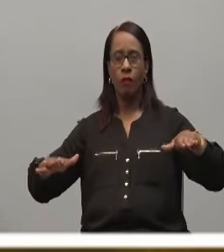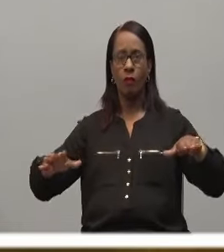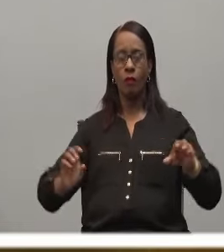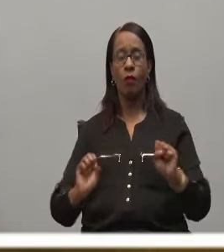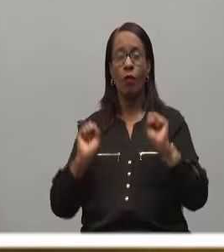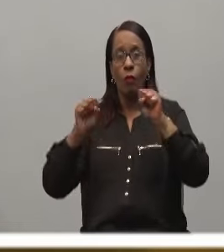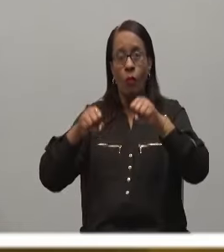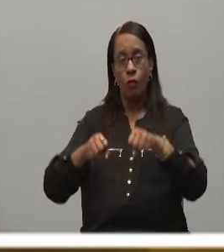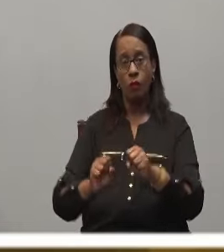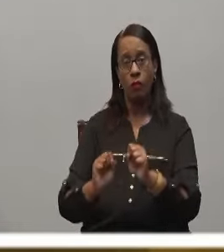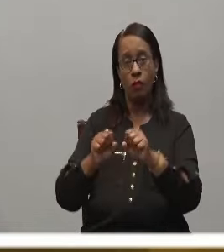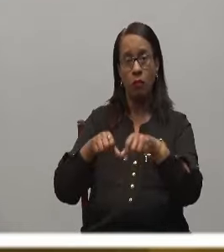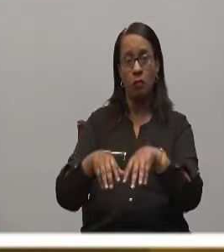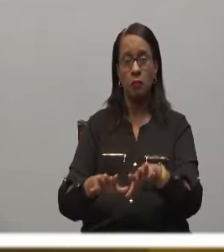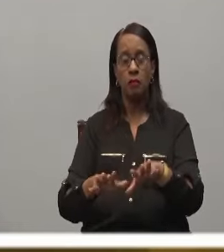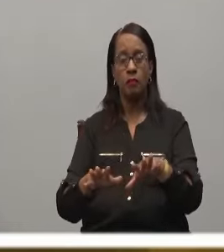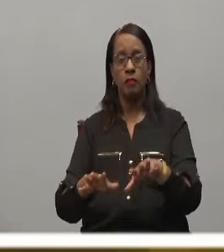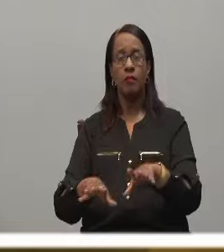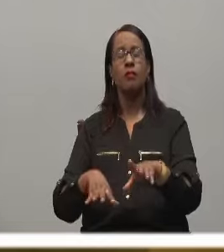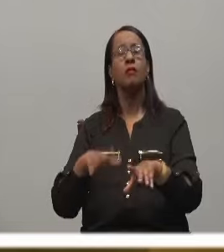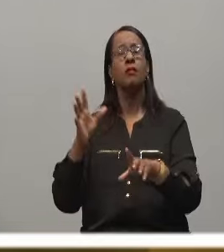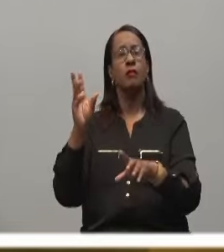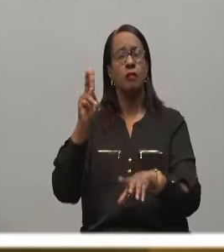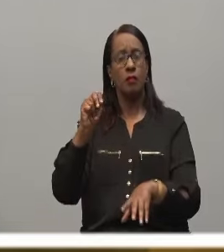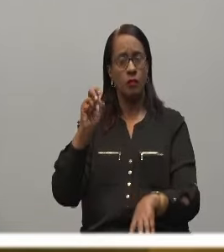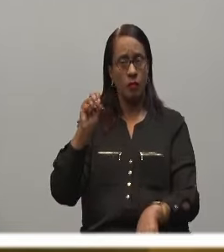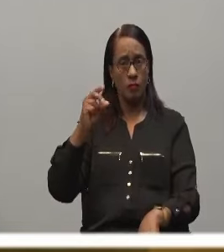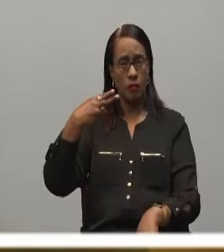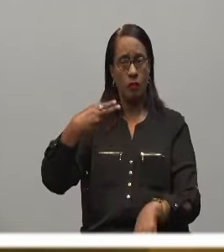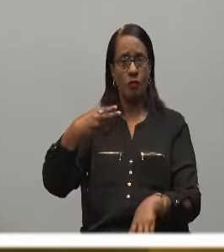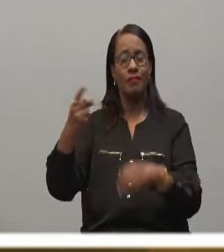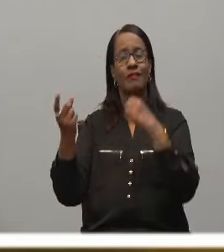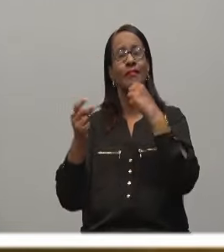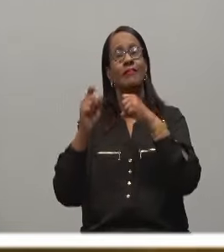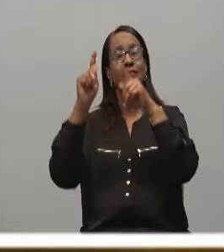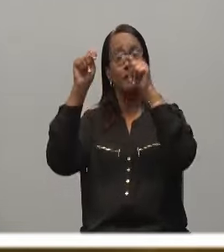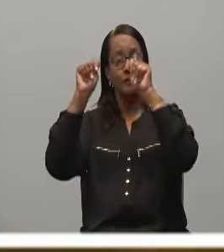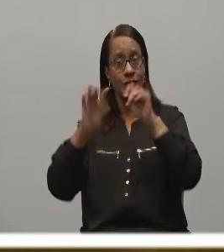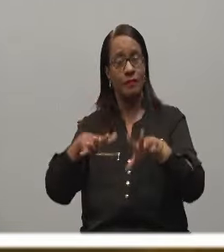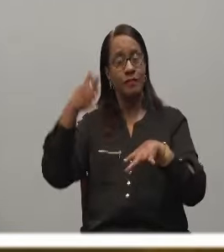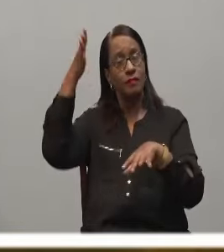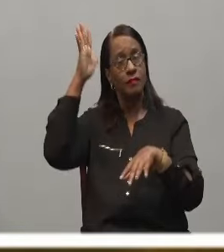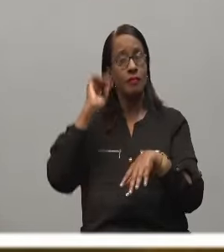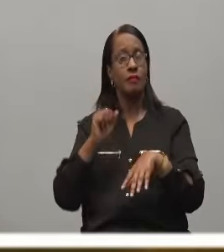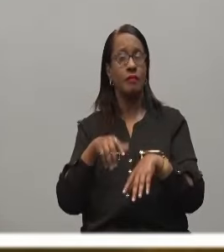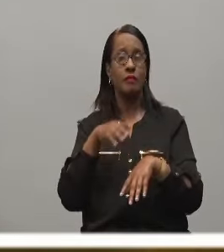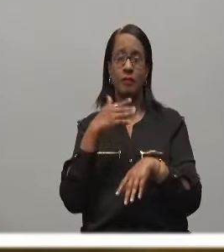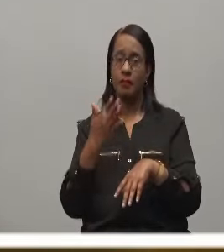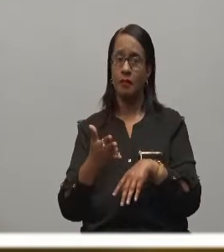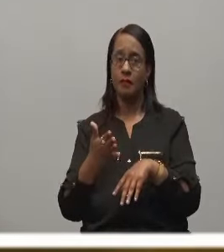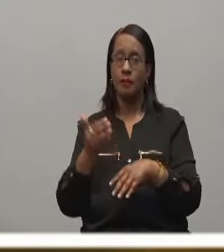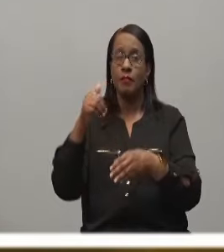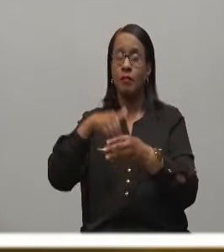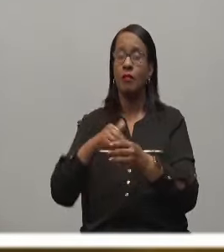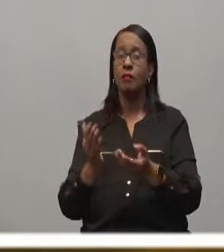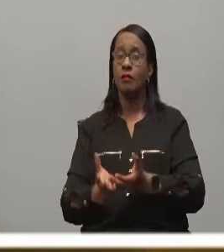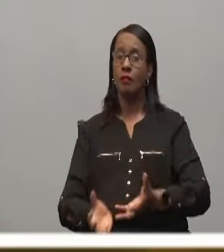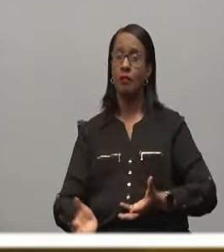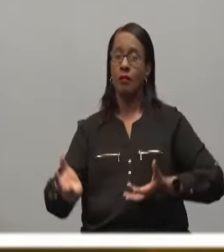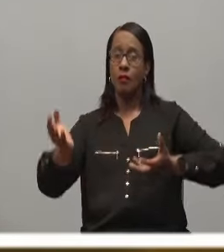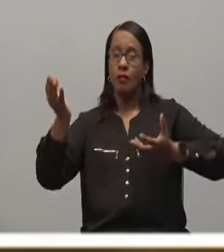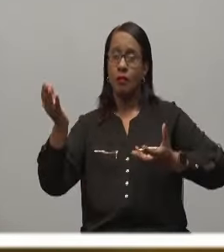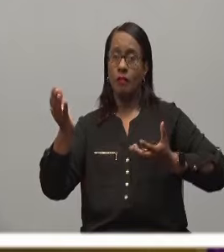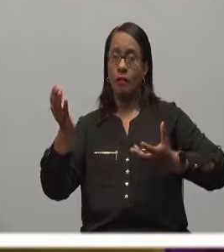tested by God. We also have to hear the people of Israel who, while Moses was up on